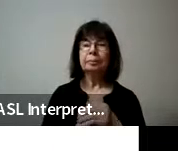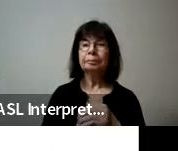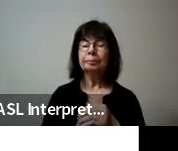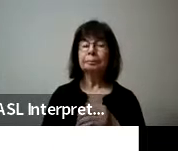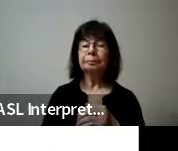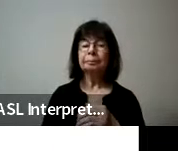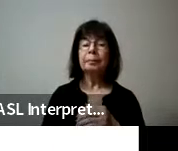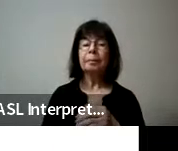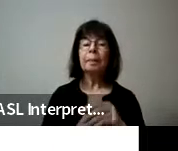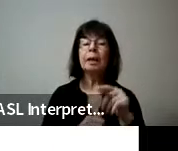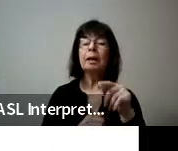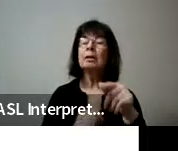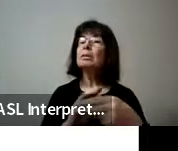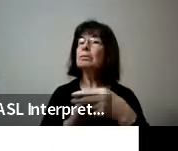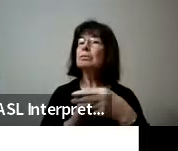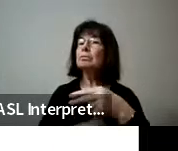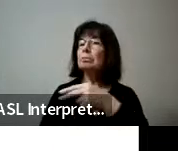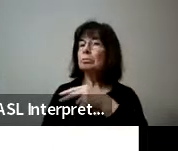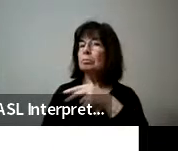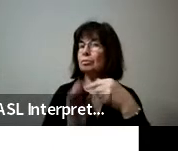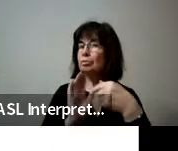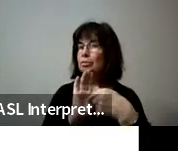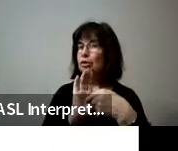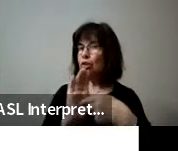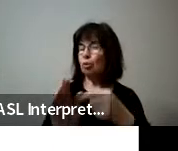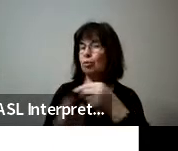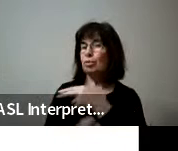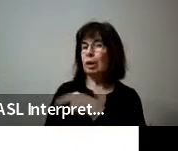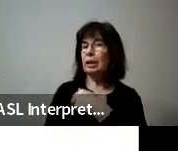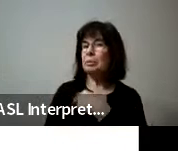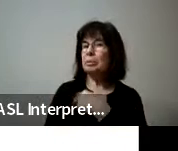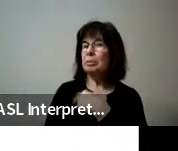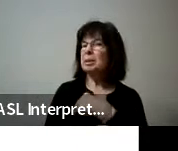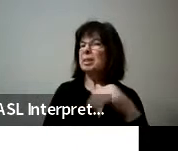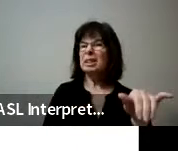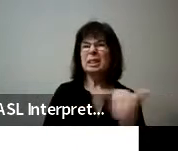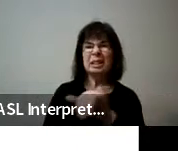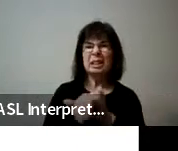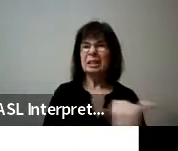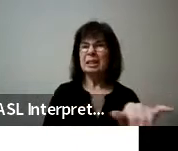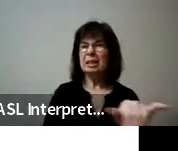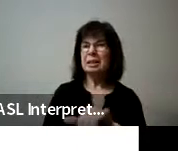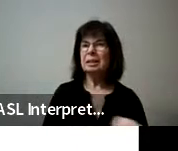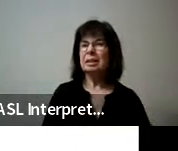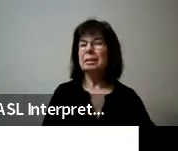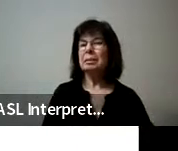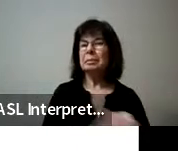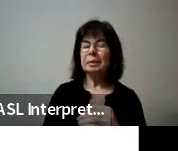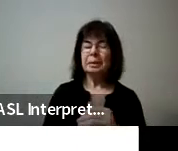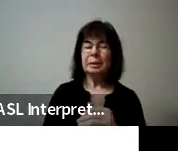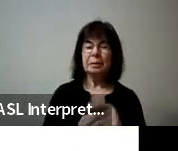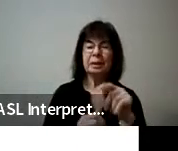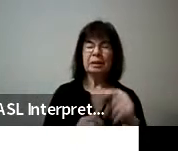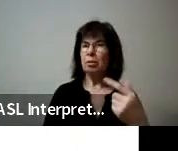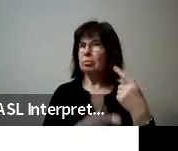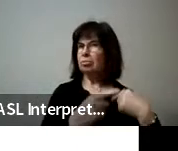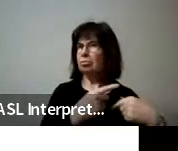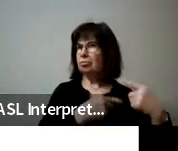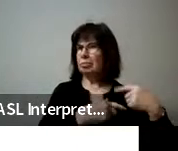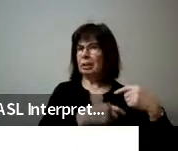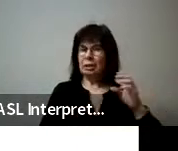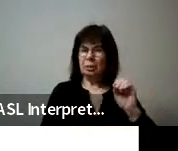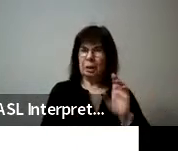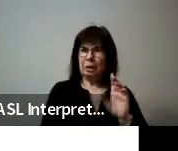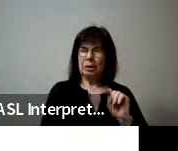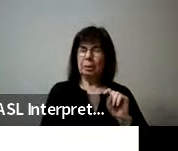And our hospitalizations show a very similar pattern. These are daily reported hospitalizations going back to October. We're not quite back to the low